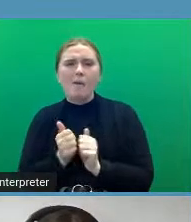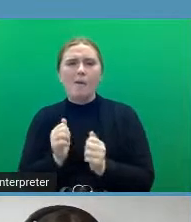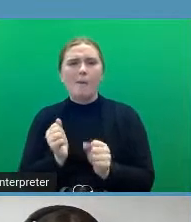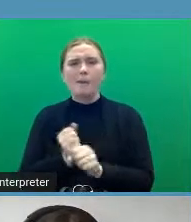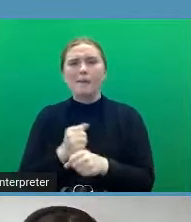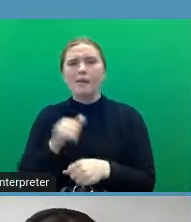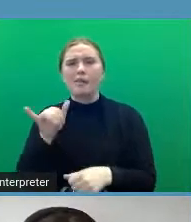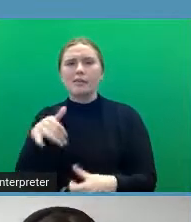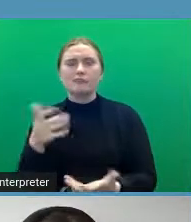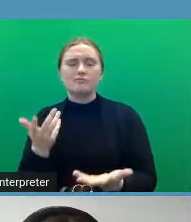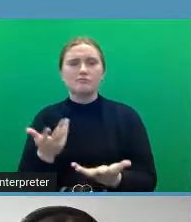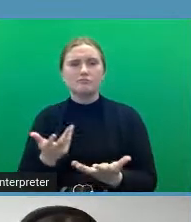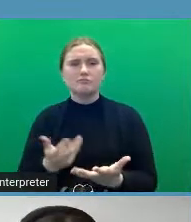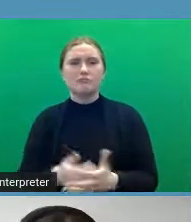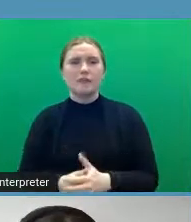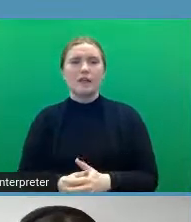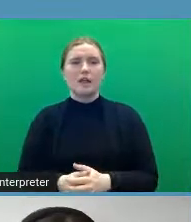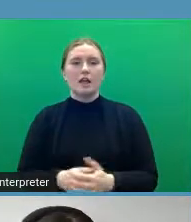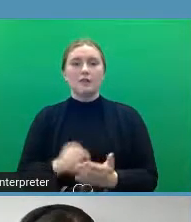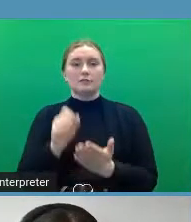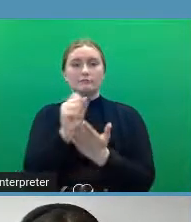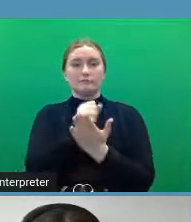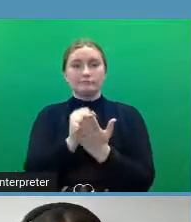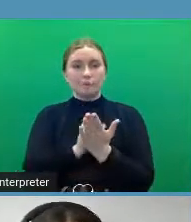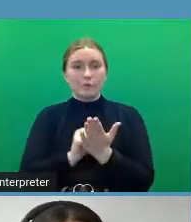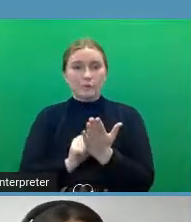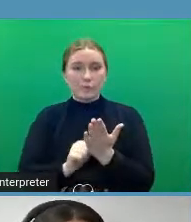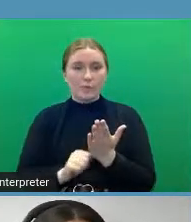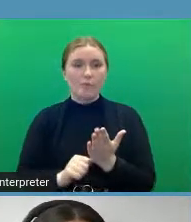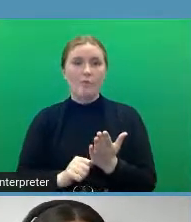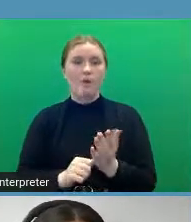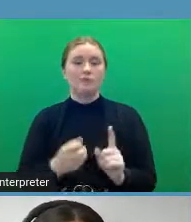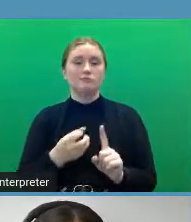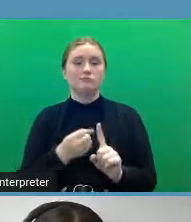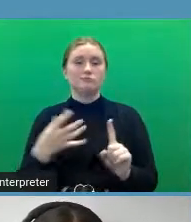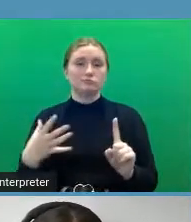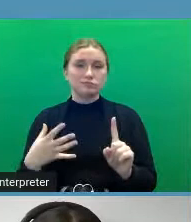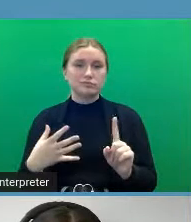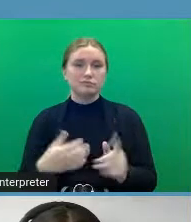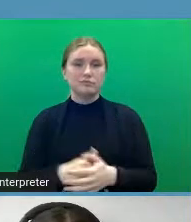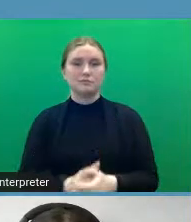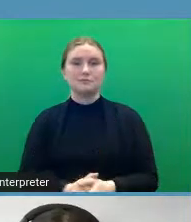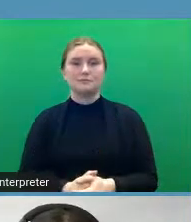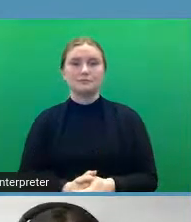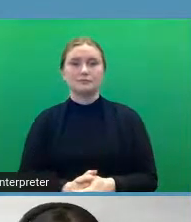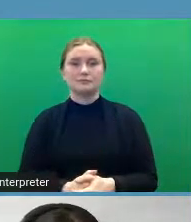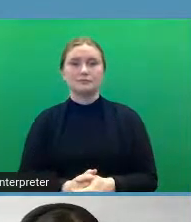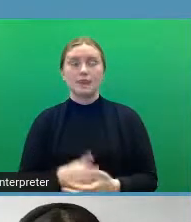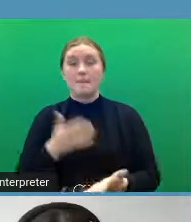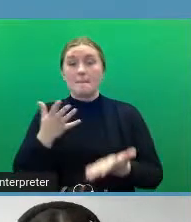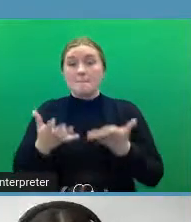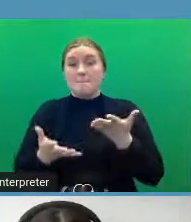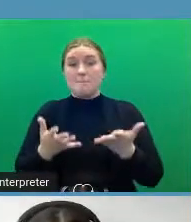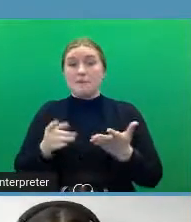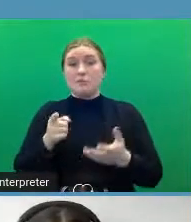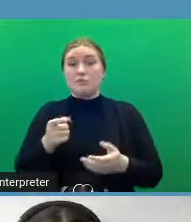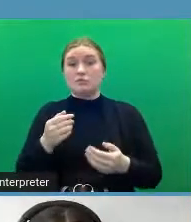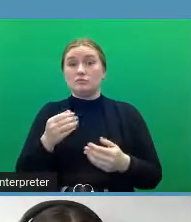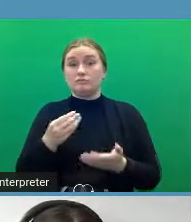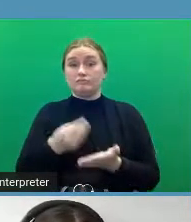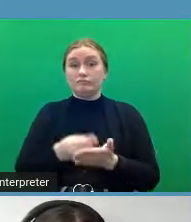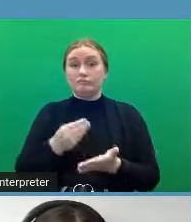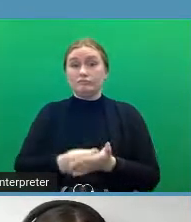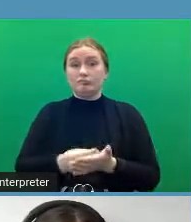so script writing and audio description, writing a descriptive script. And so perhaps you don't have a budget to